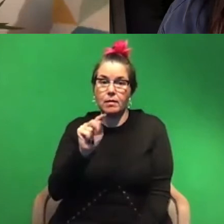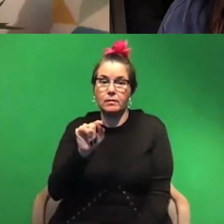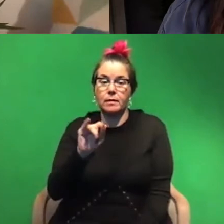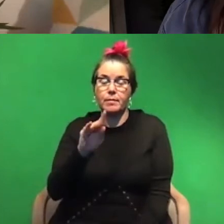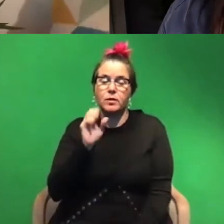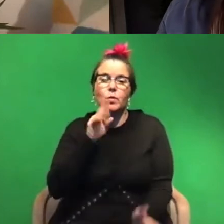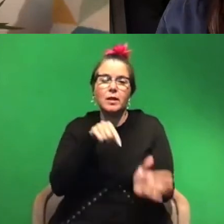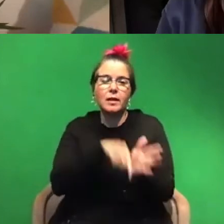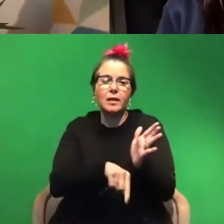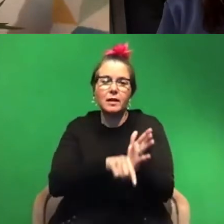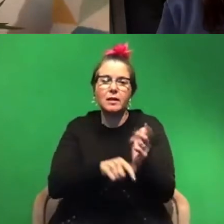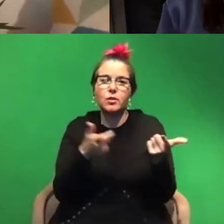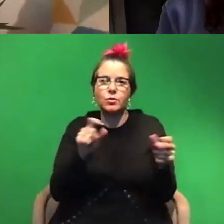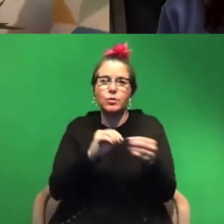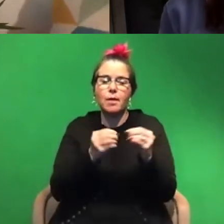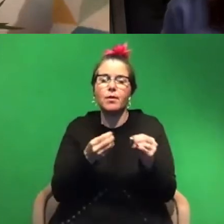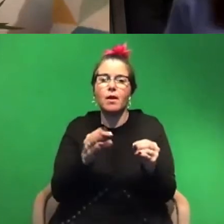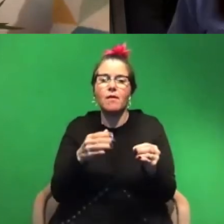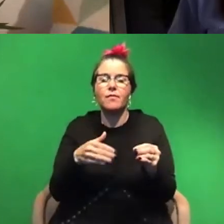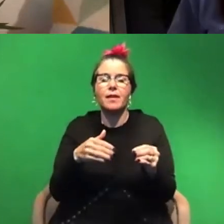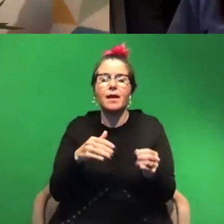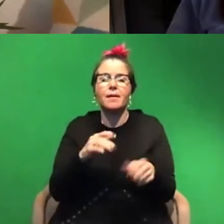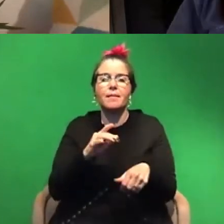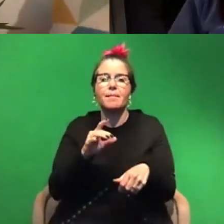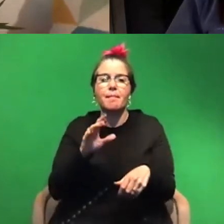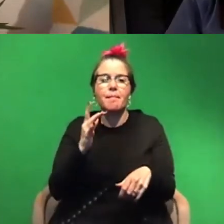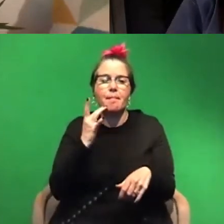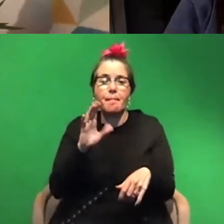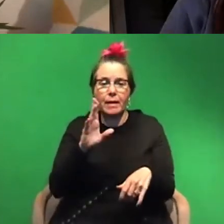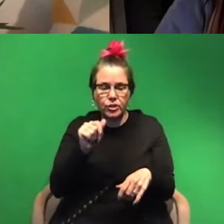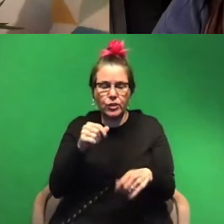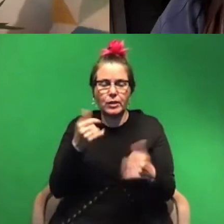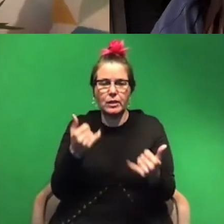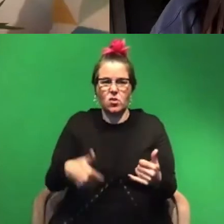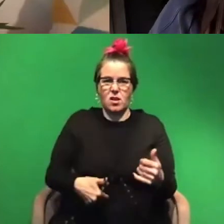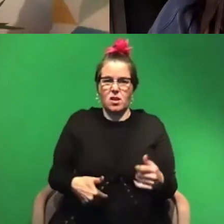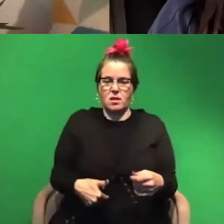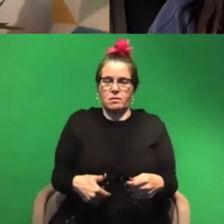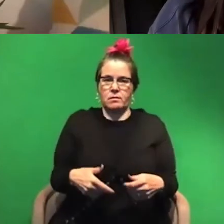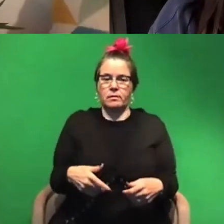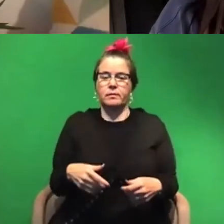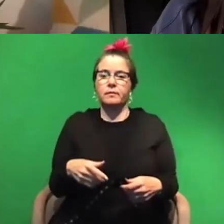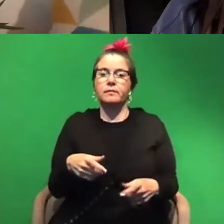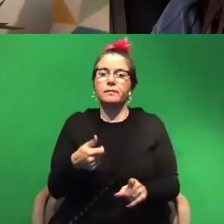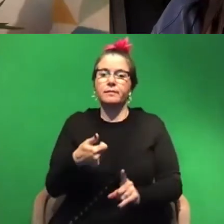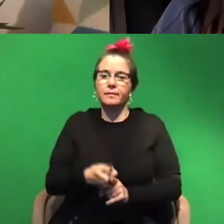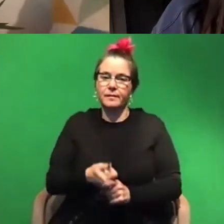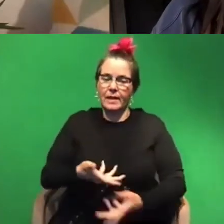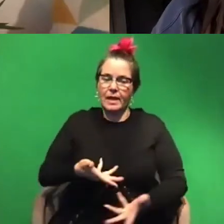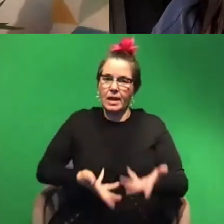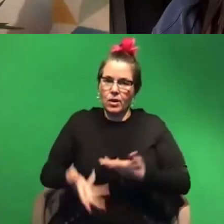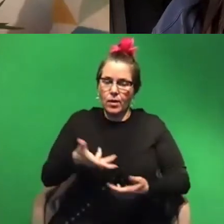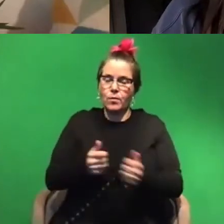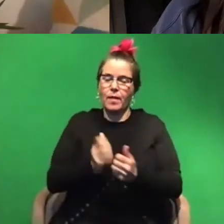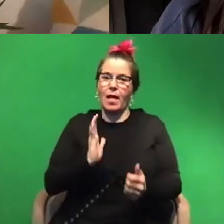large number of your bacteria present in the gut. And these bacteria are known to interact with our own immune